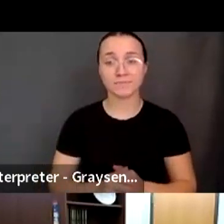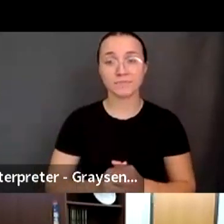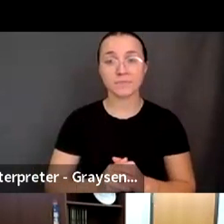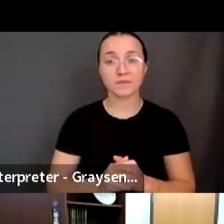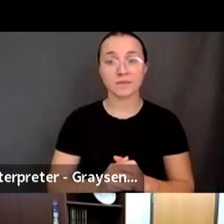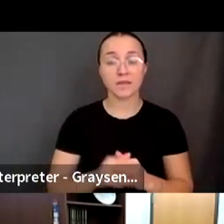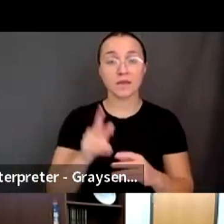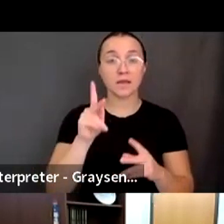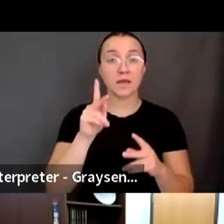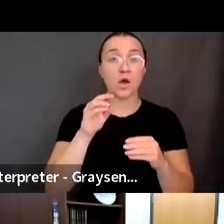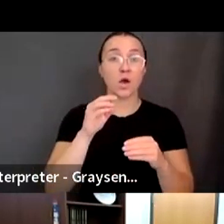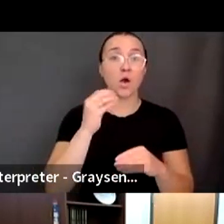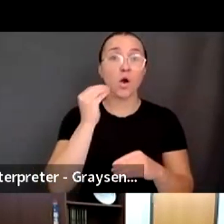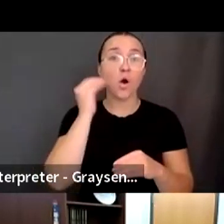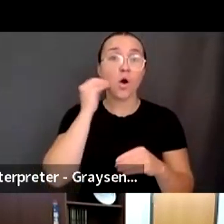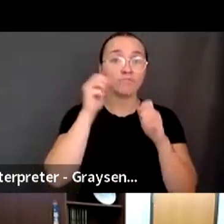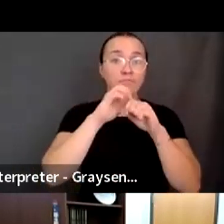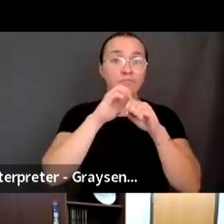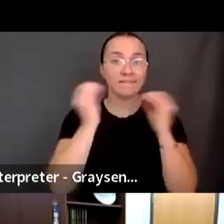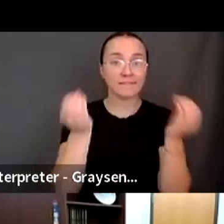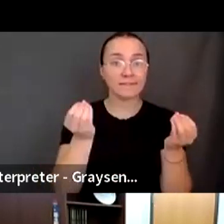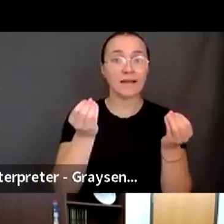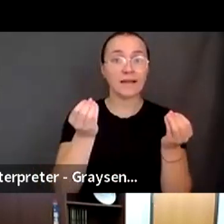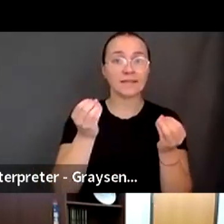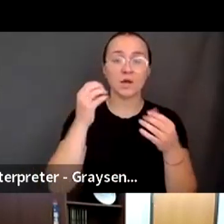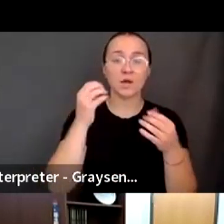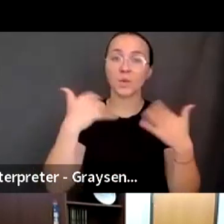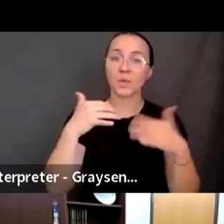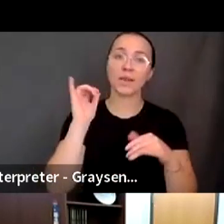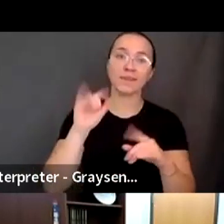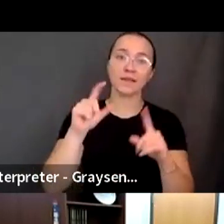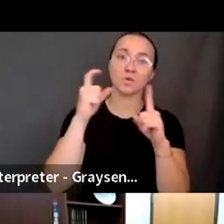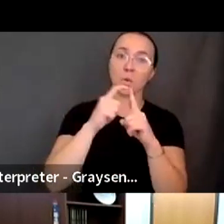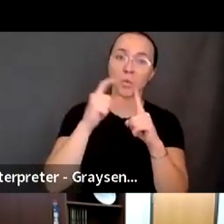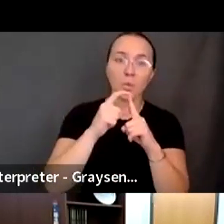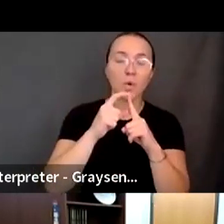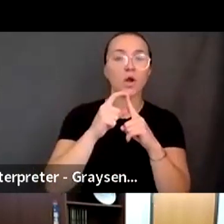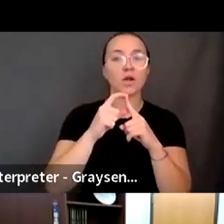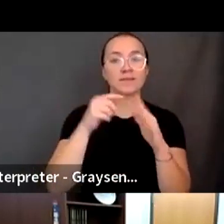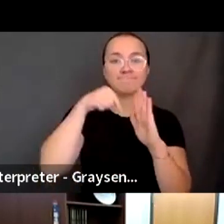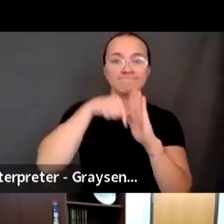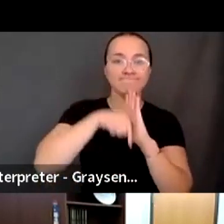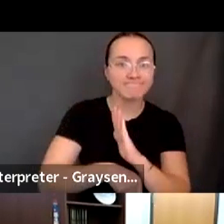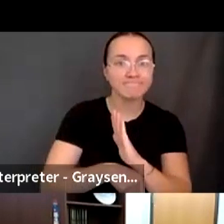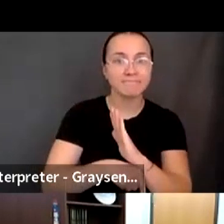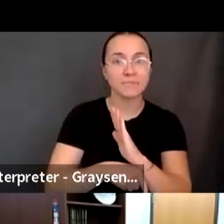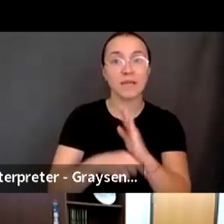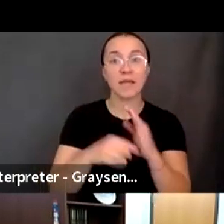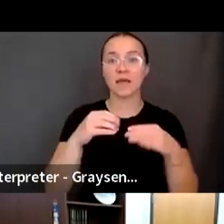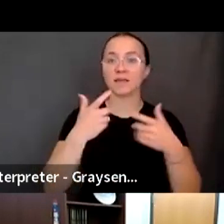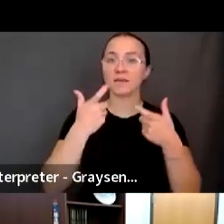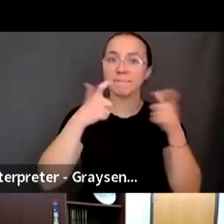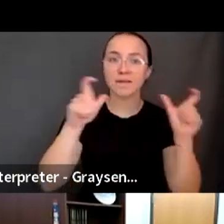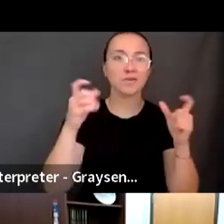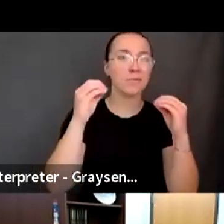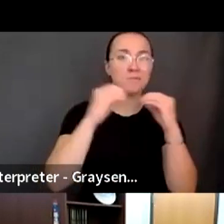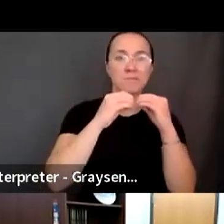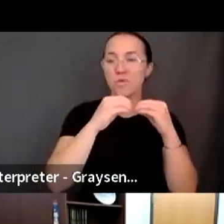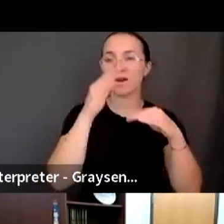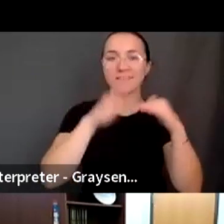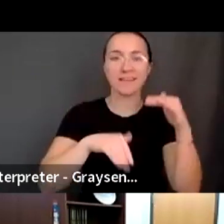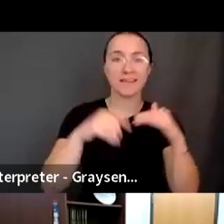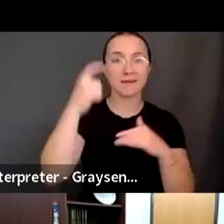homelessness is a term that goes a lot deeper than what is actually seen on the surface and is greater than just mental illness and